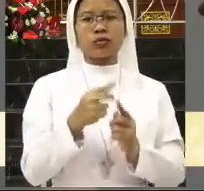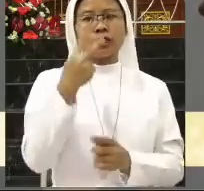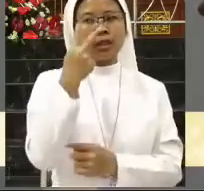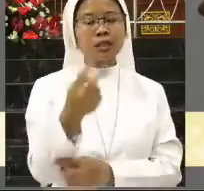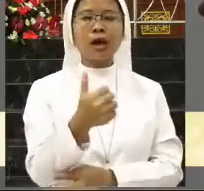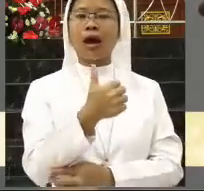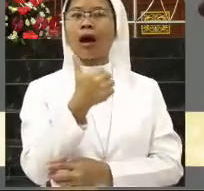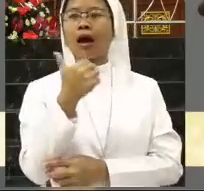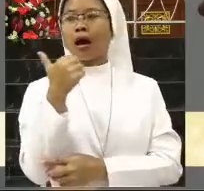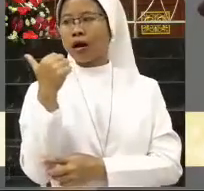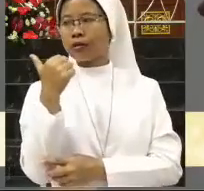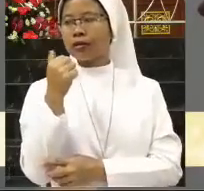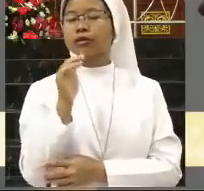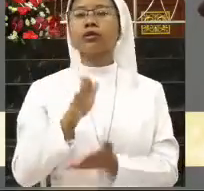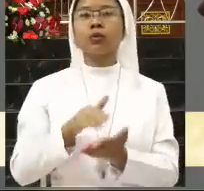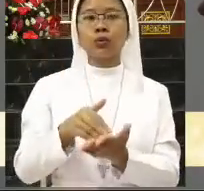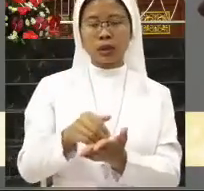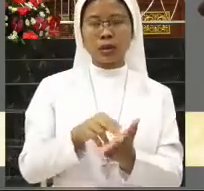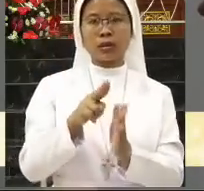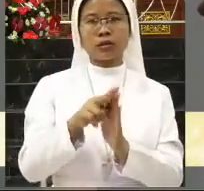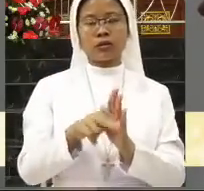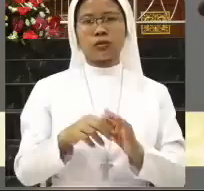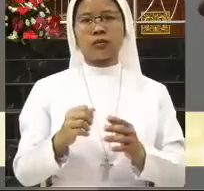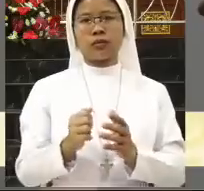others' frailty.